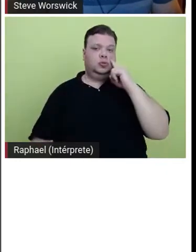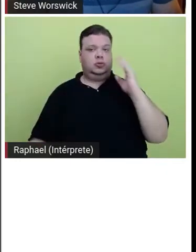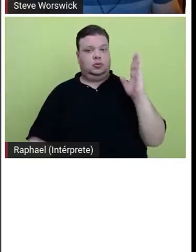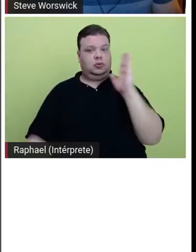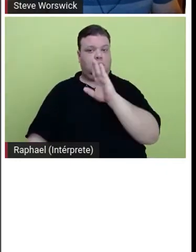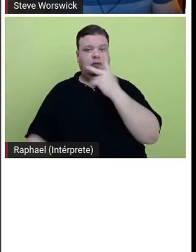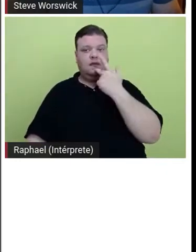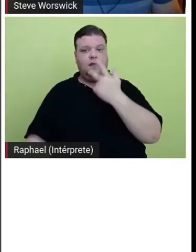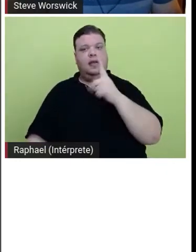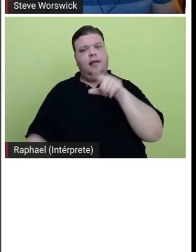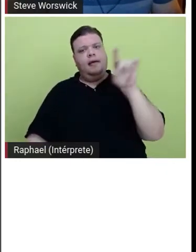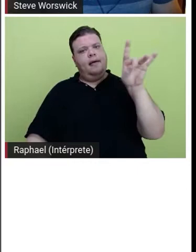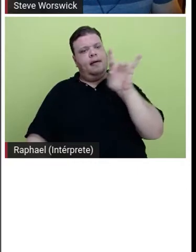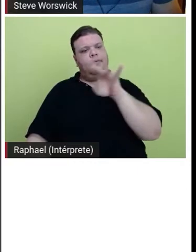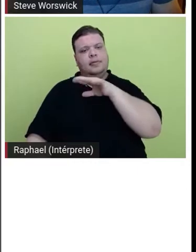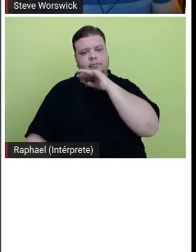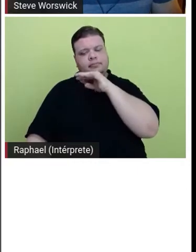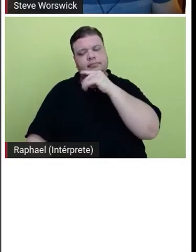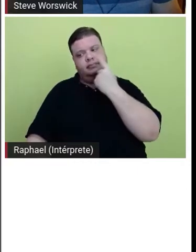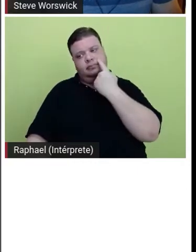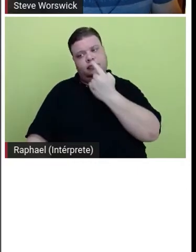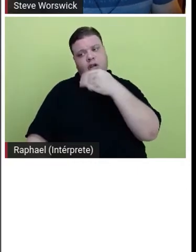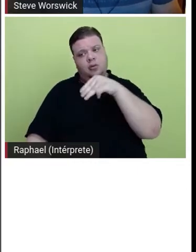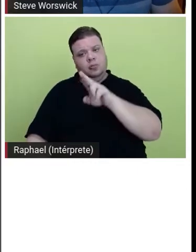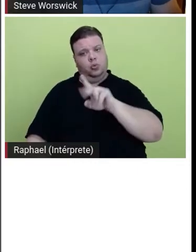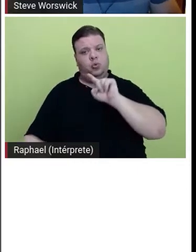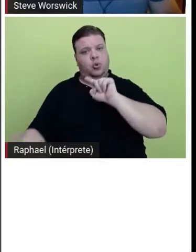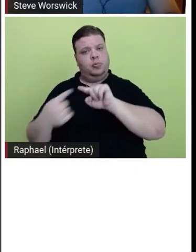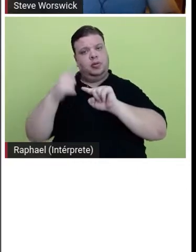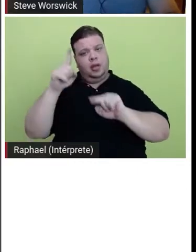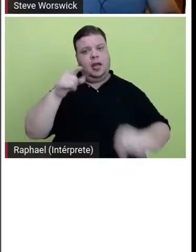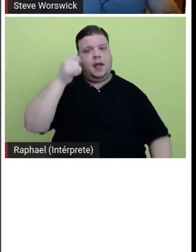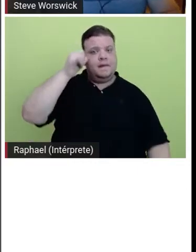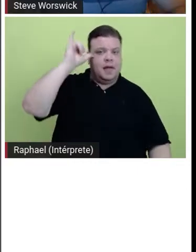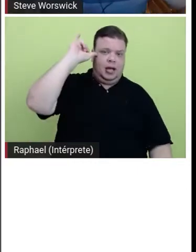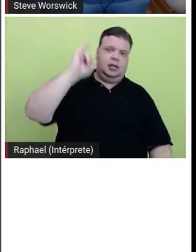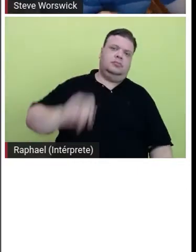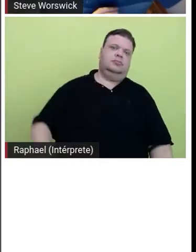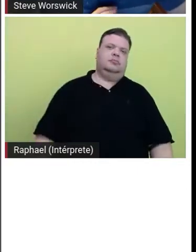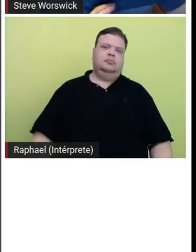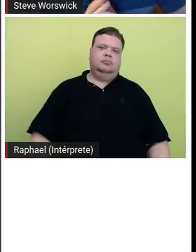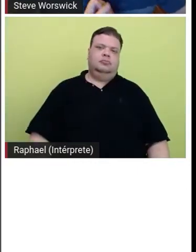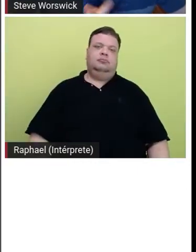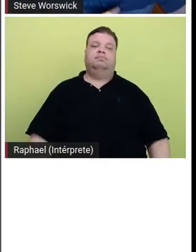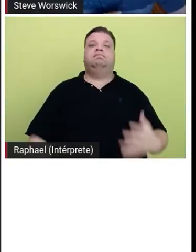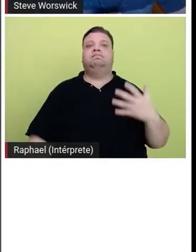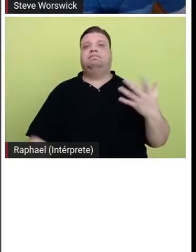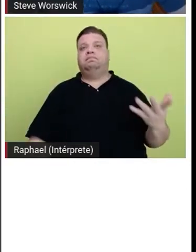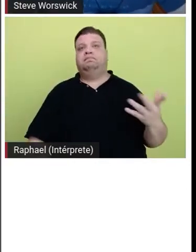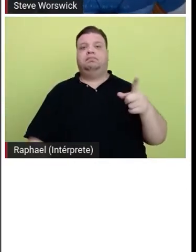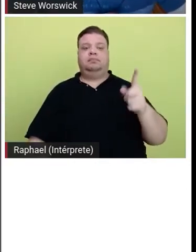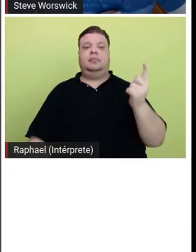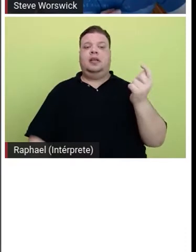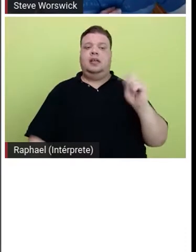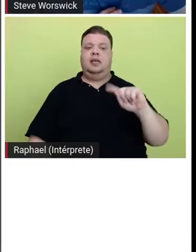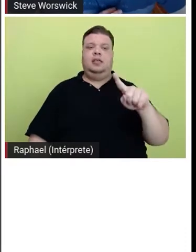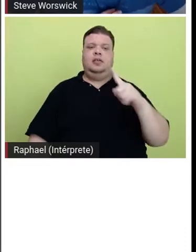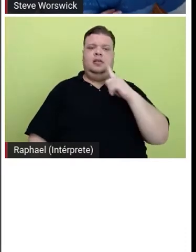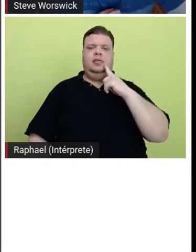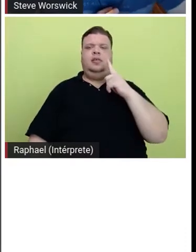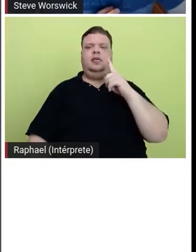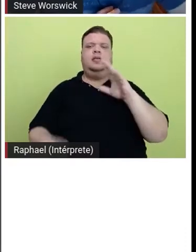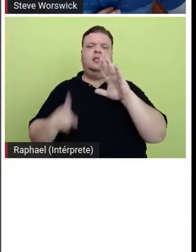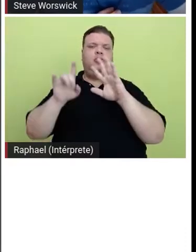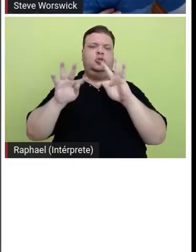own answers. Now, obviously, people ask more than just animals. So it's